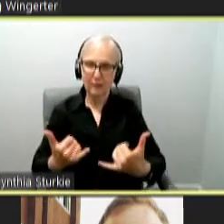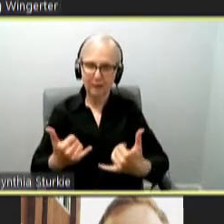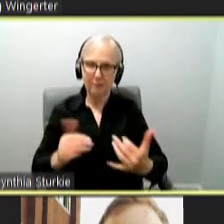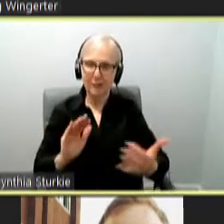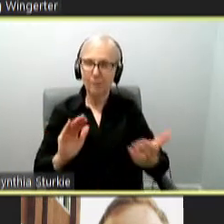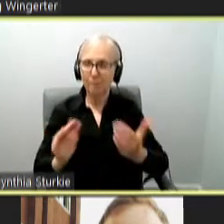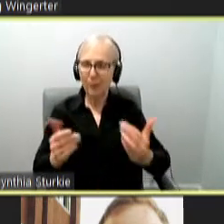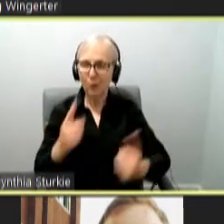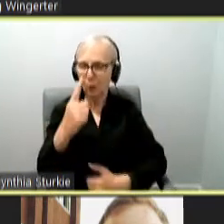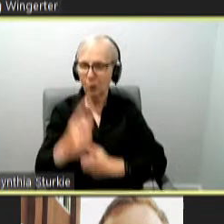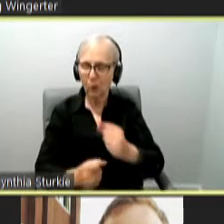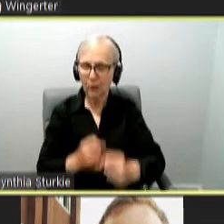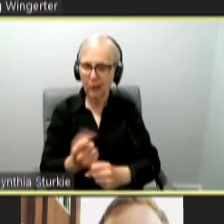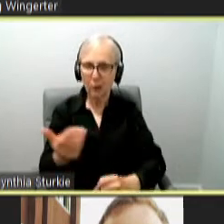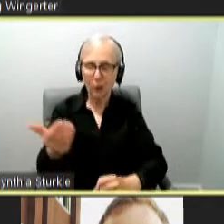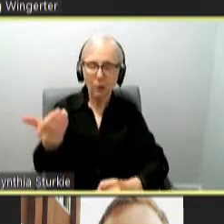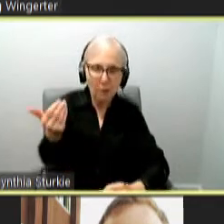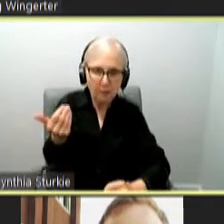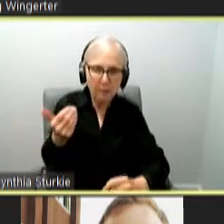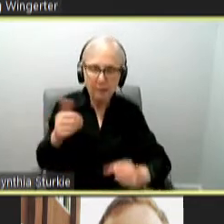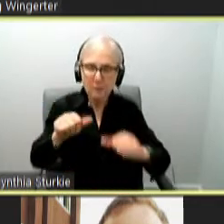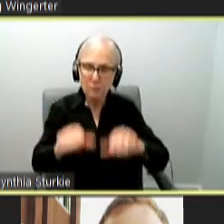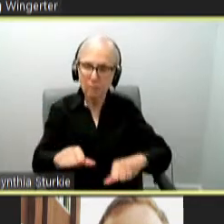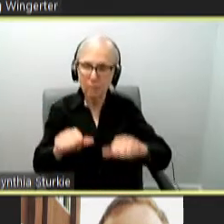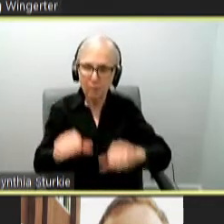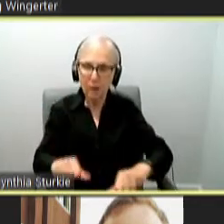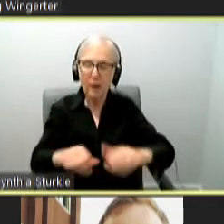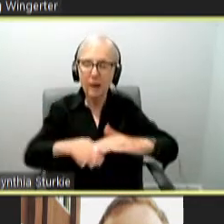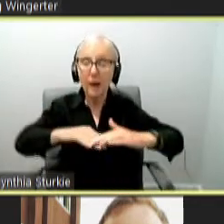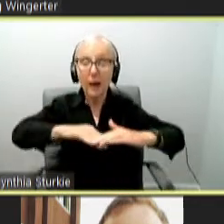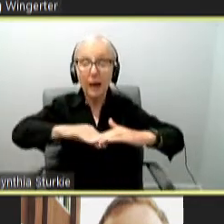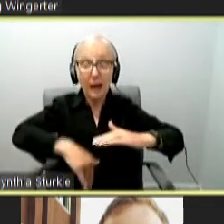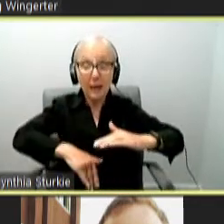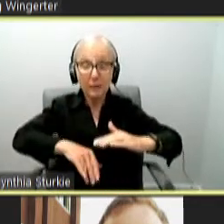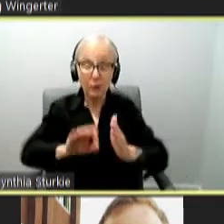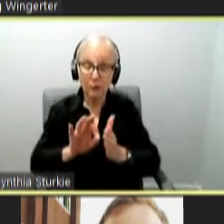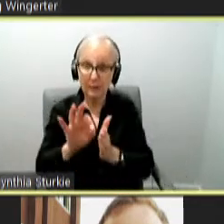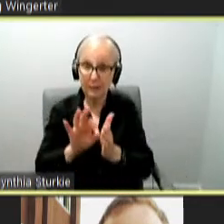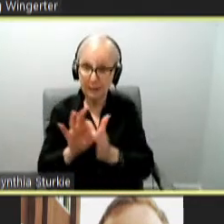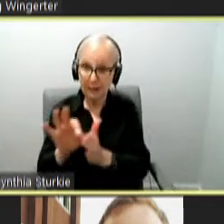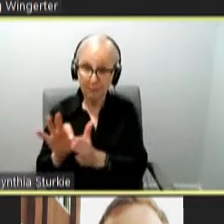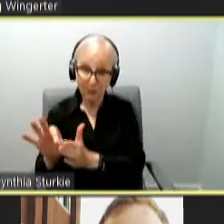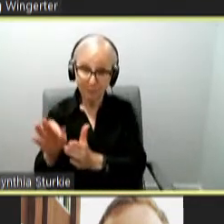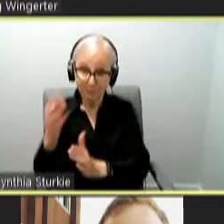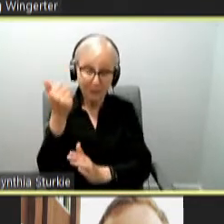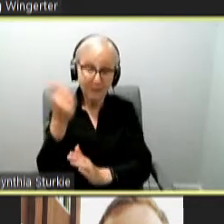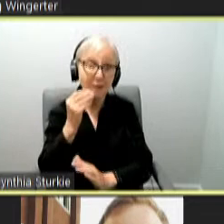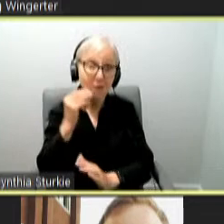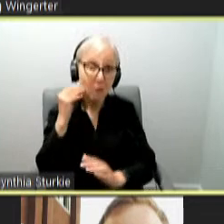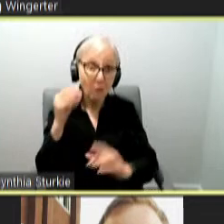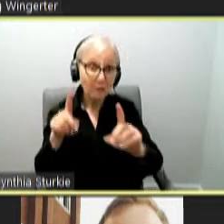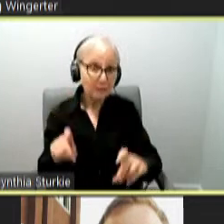year ago. So is there the possibility that we're undercounting cases right now?